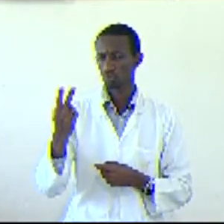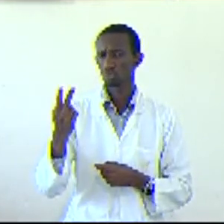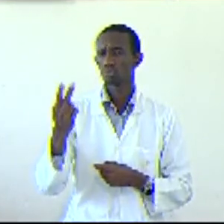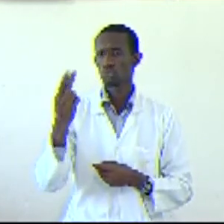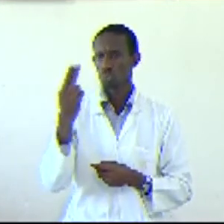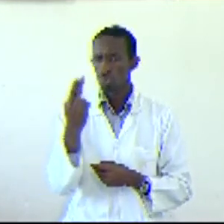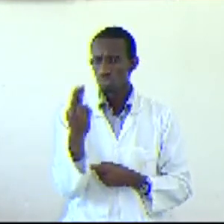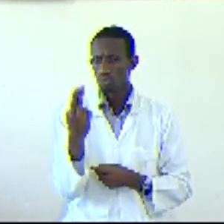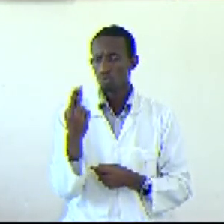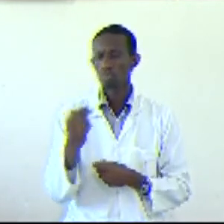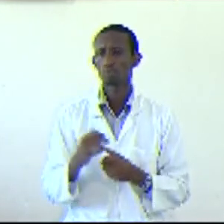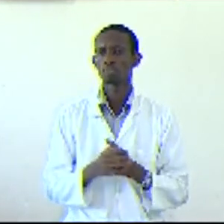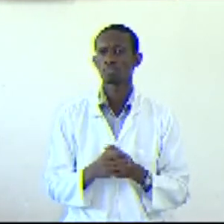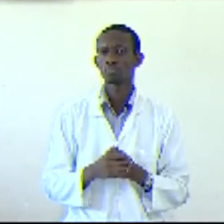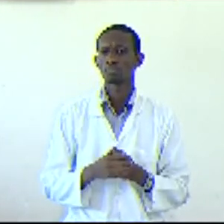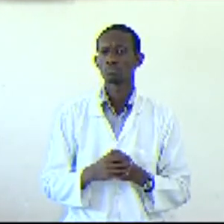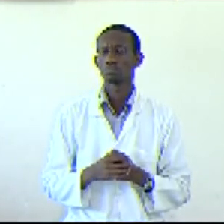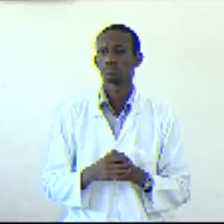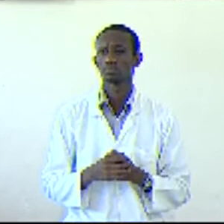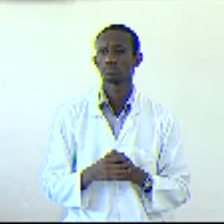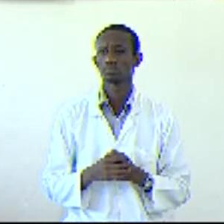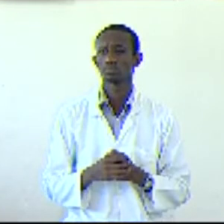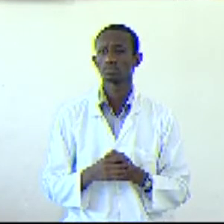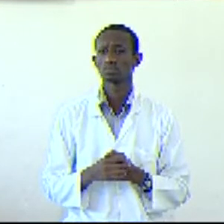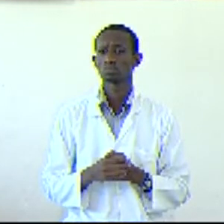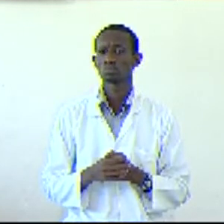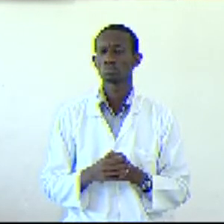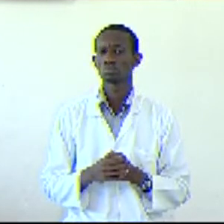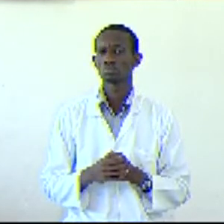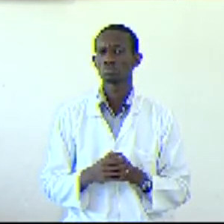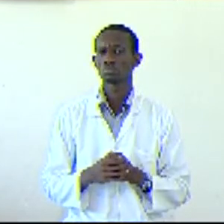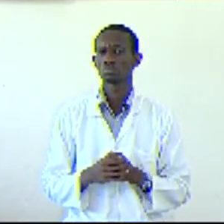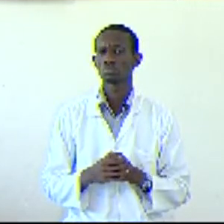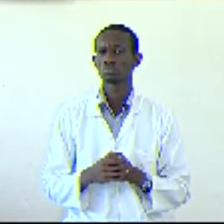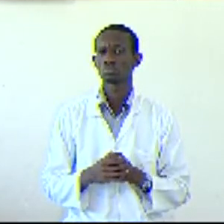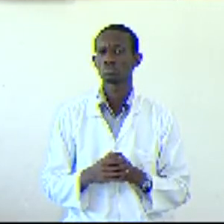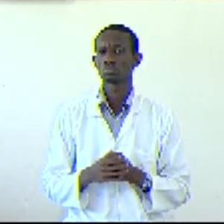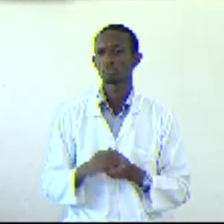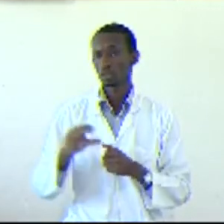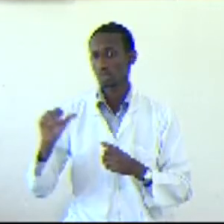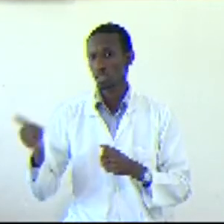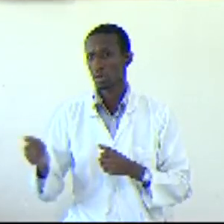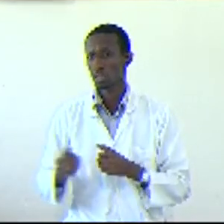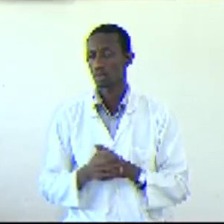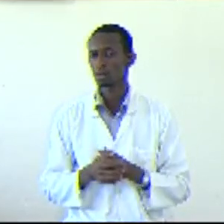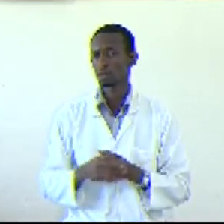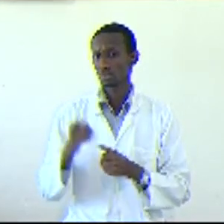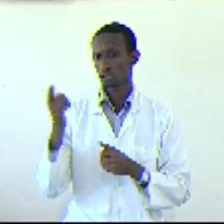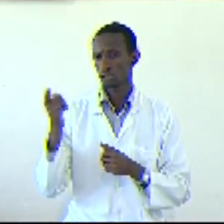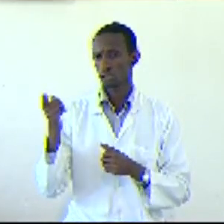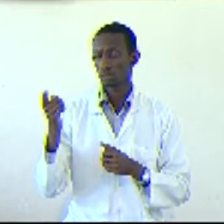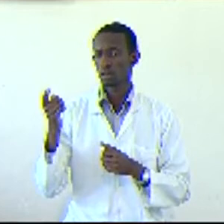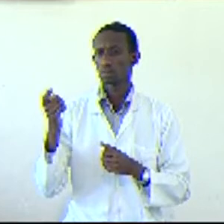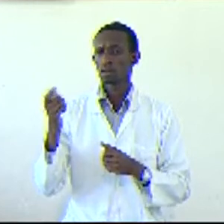m2u2. This is the linear momentum before. In another way, you can now say this is linear momentum